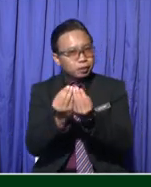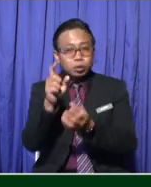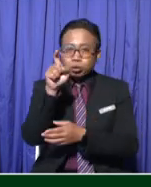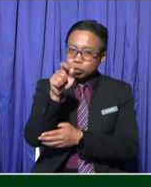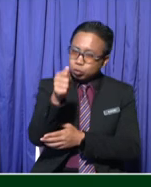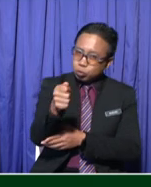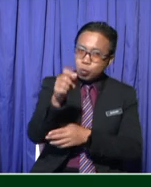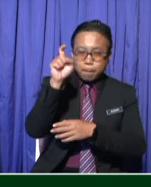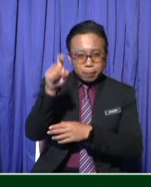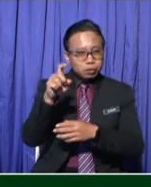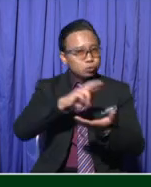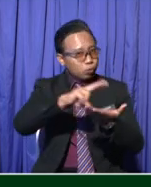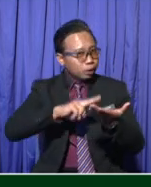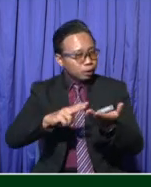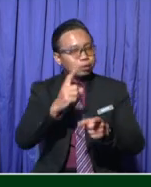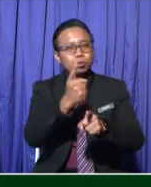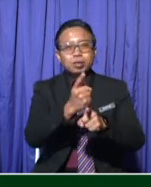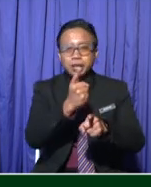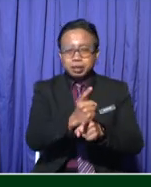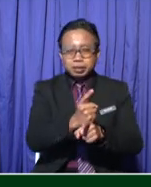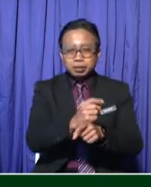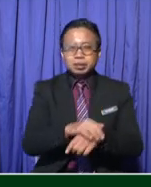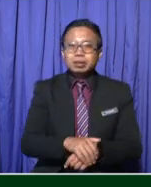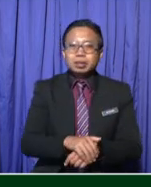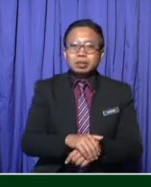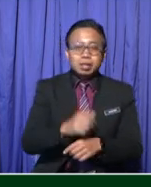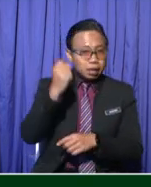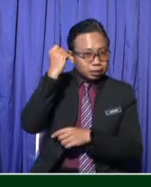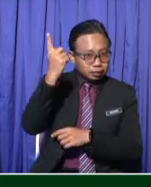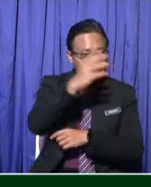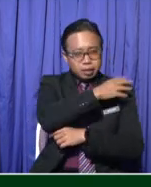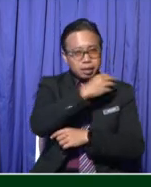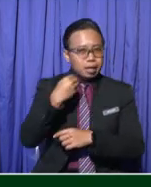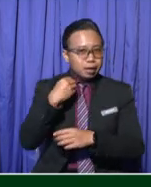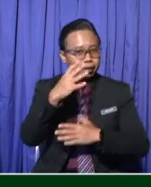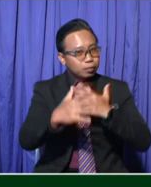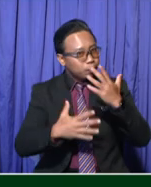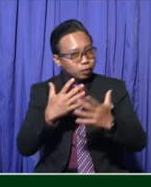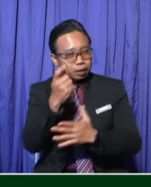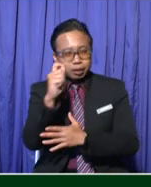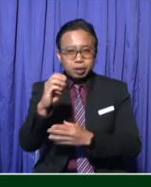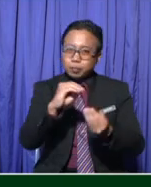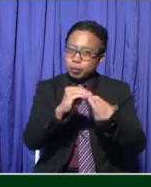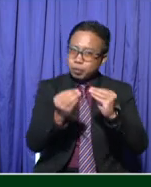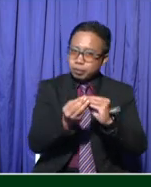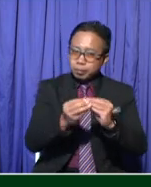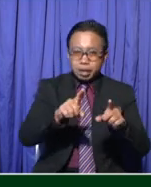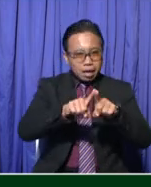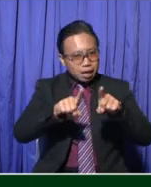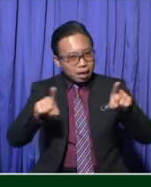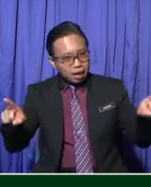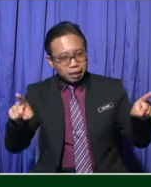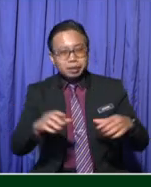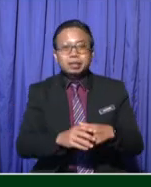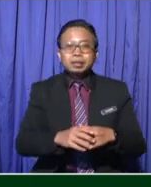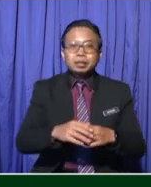the question carefully. Understand and interpret the problem. Underline the information given in the